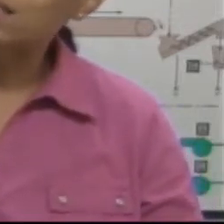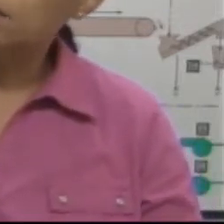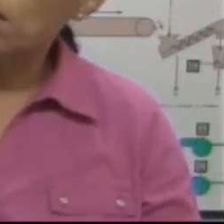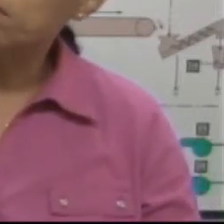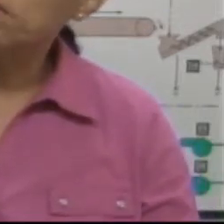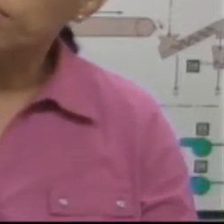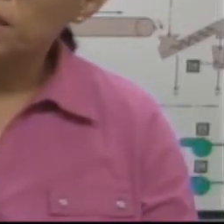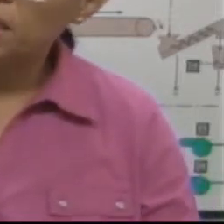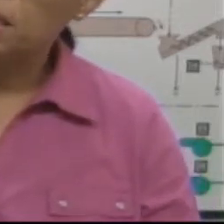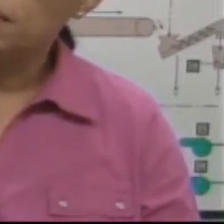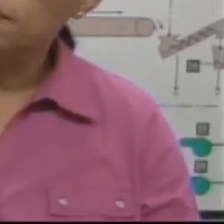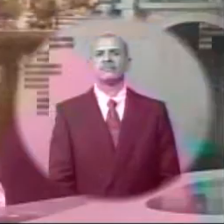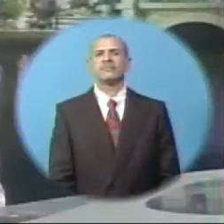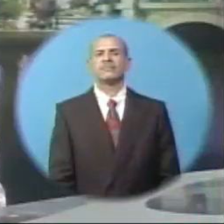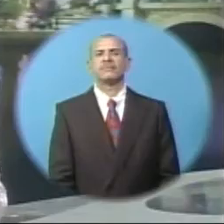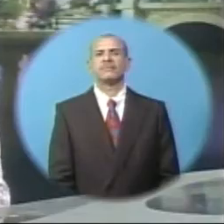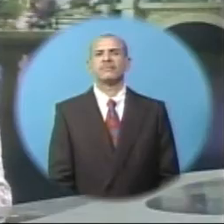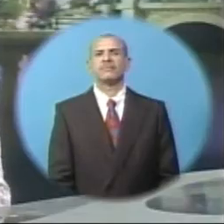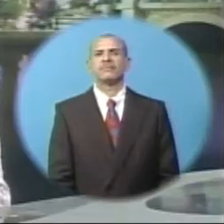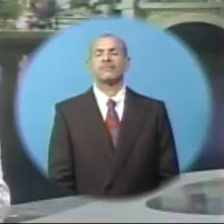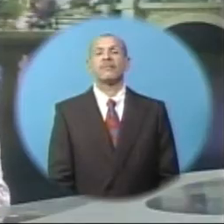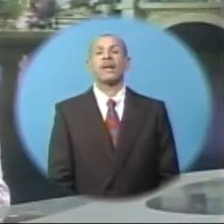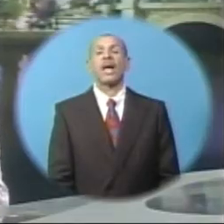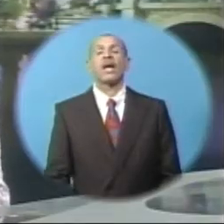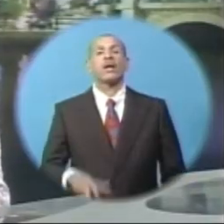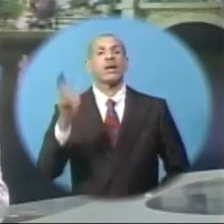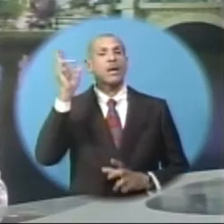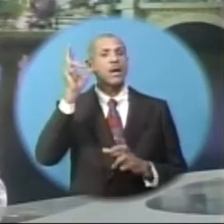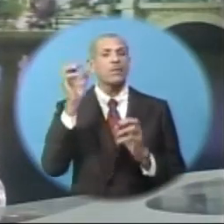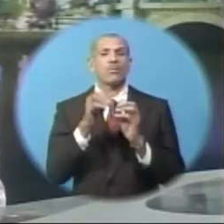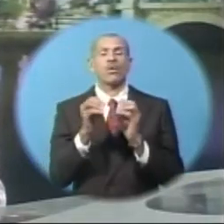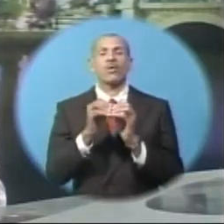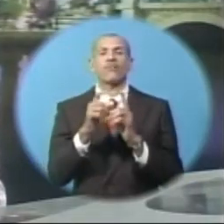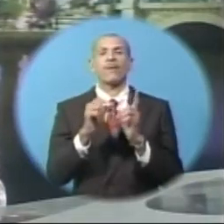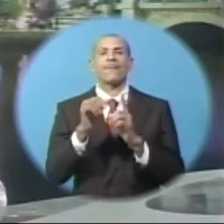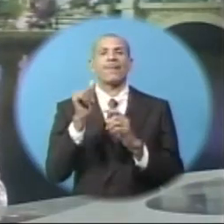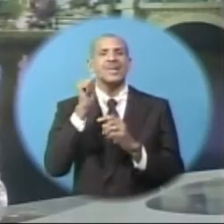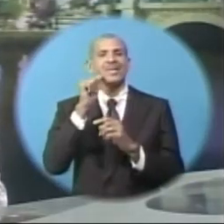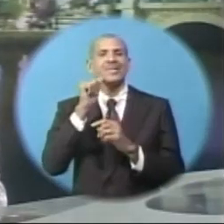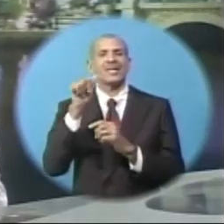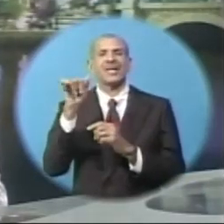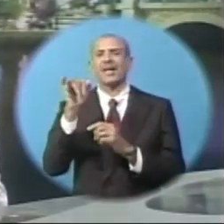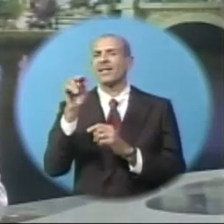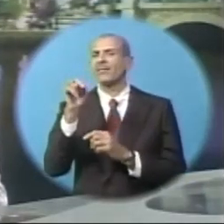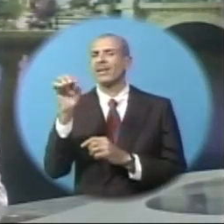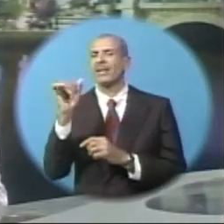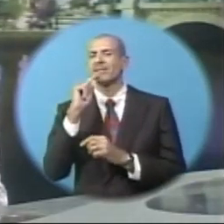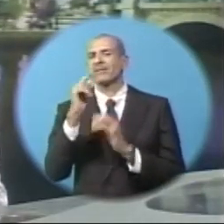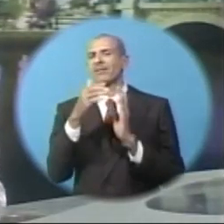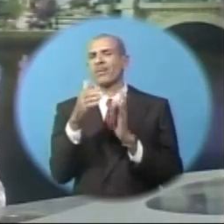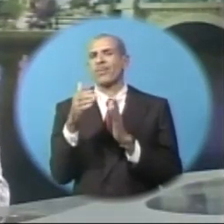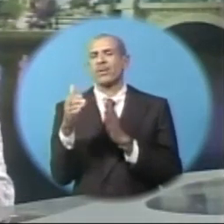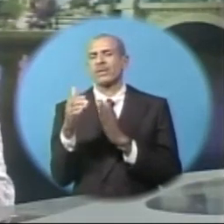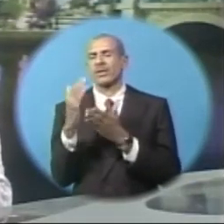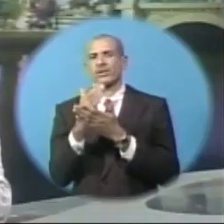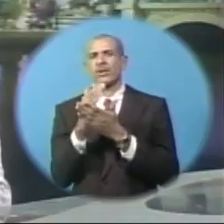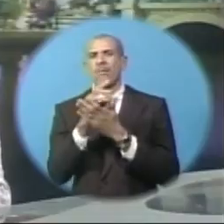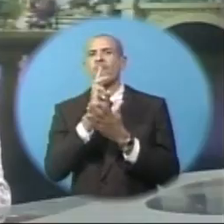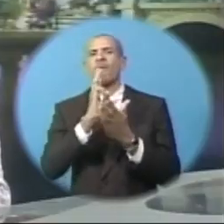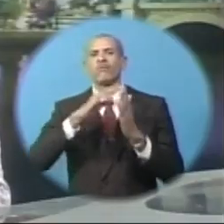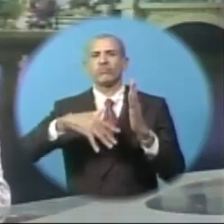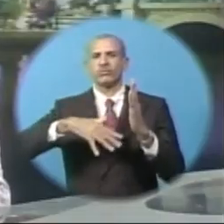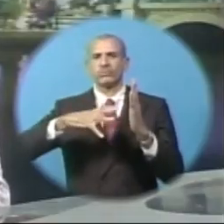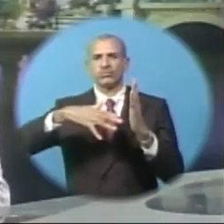and adds to the problem of flooding. And you'll hear more from Ms. Innes about those preparations to avert flooding and concerns